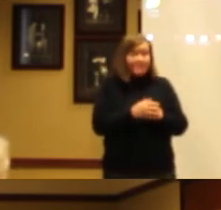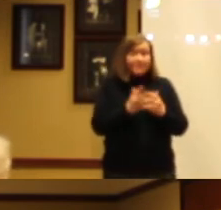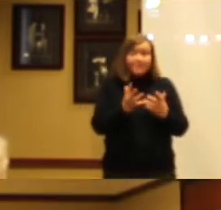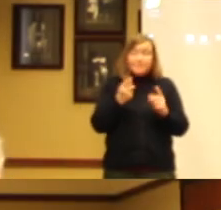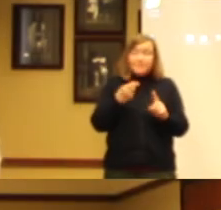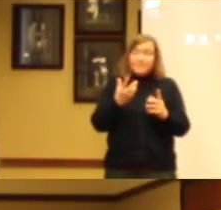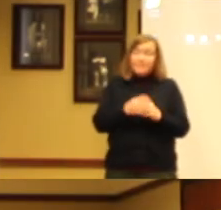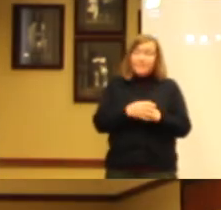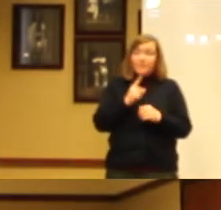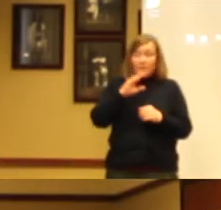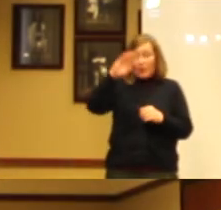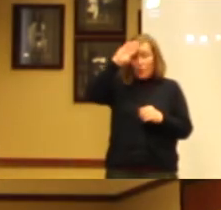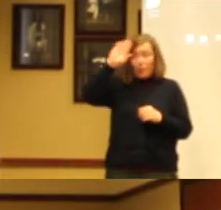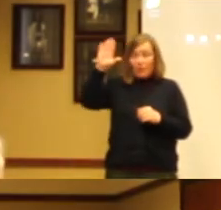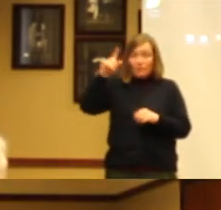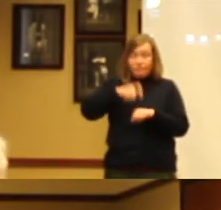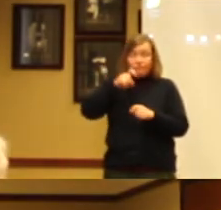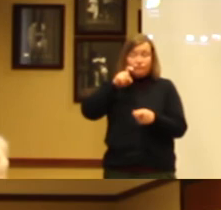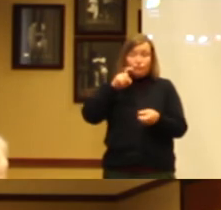the Cuban Revolution